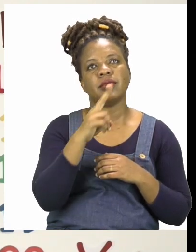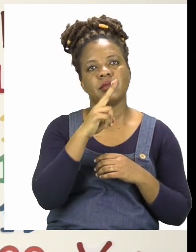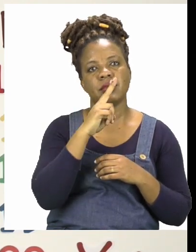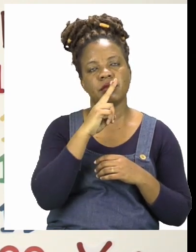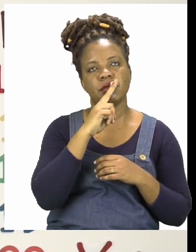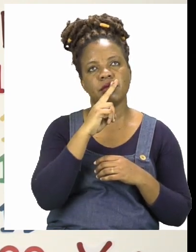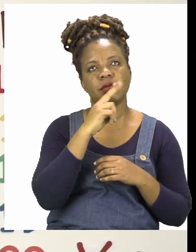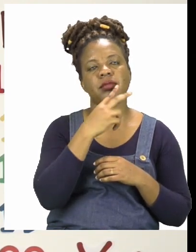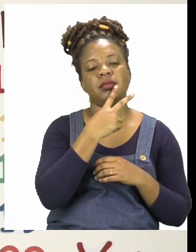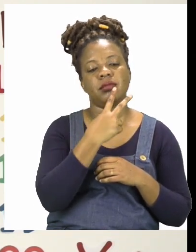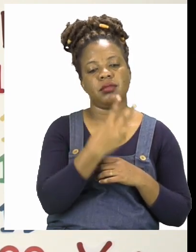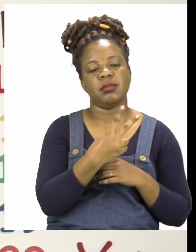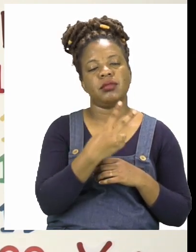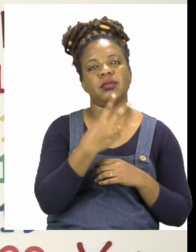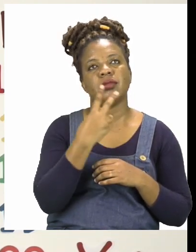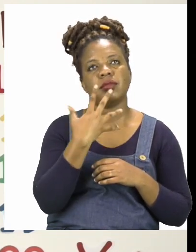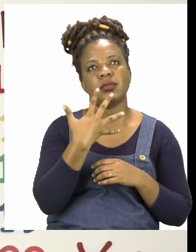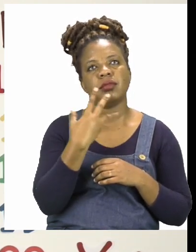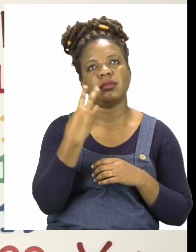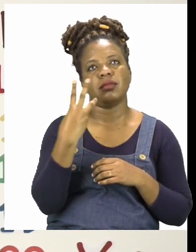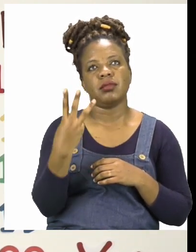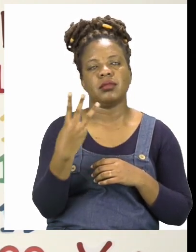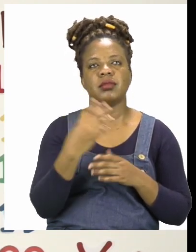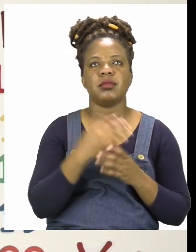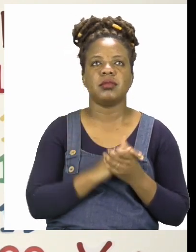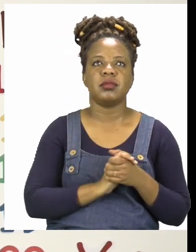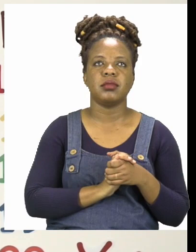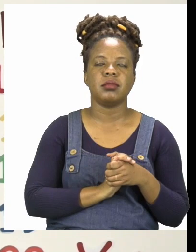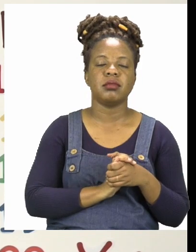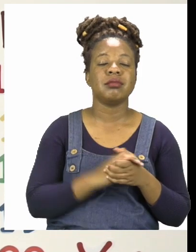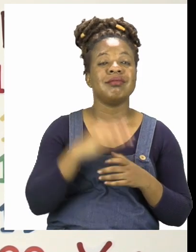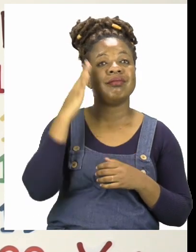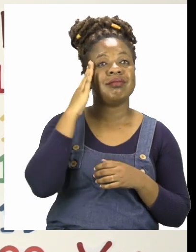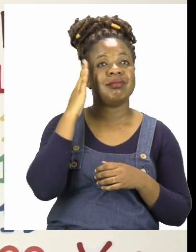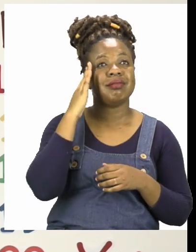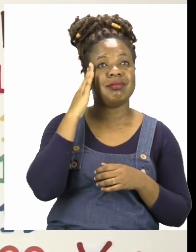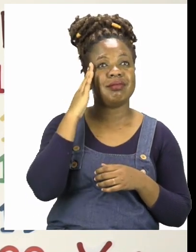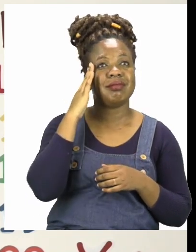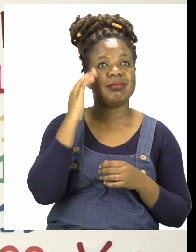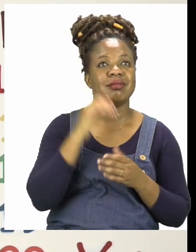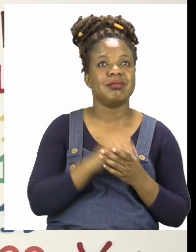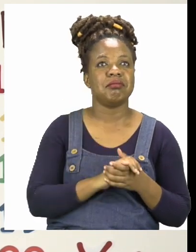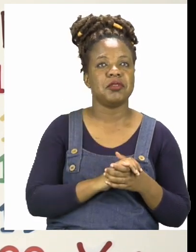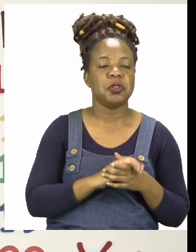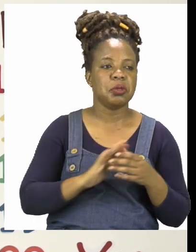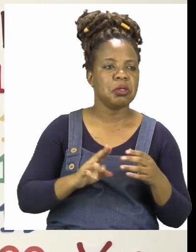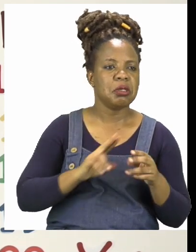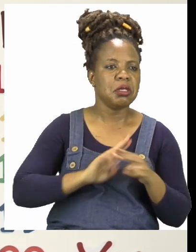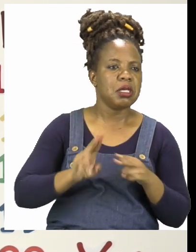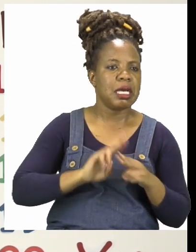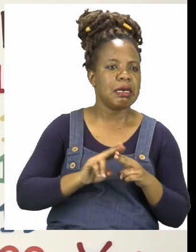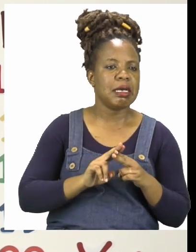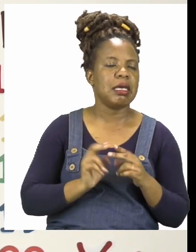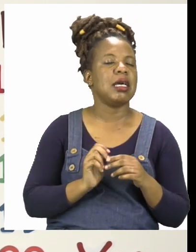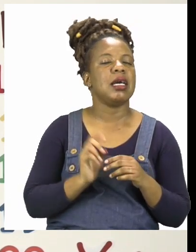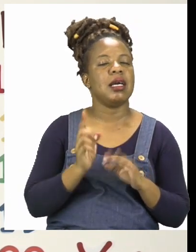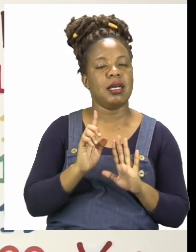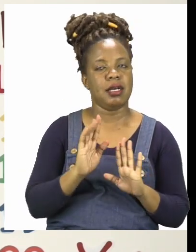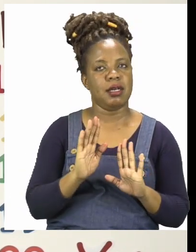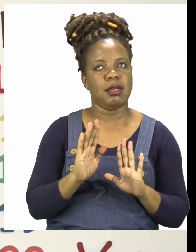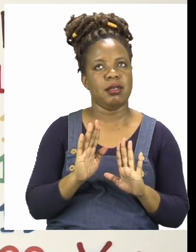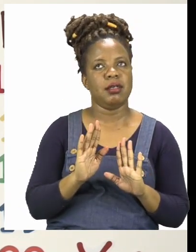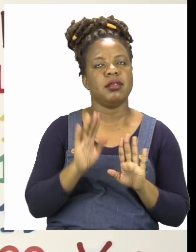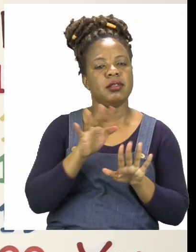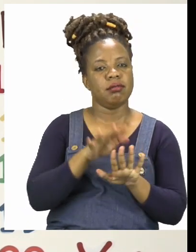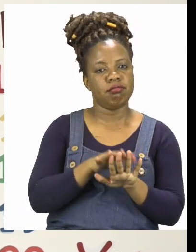us 253. Now I know you want to be quick and do this, but take your time,